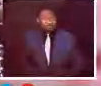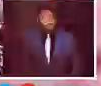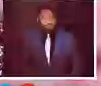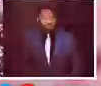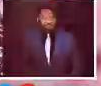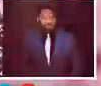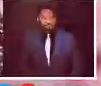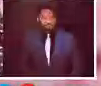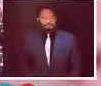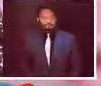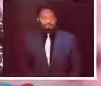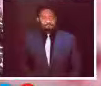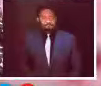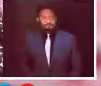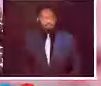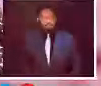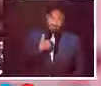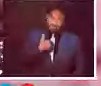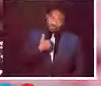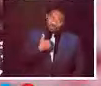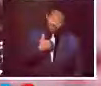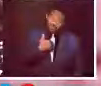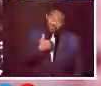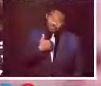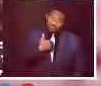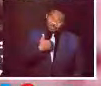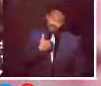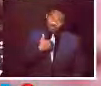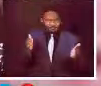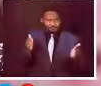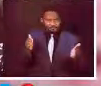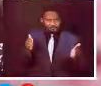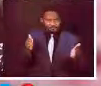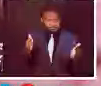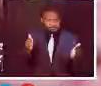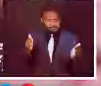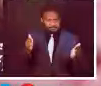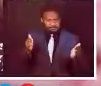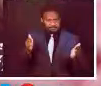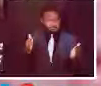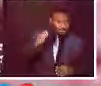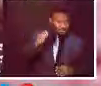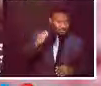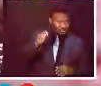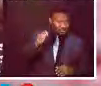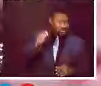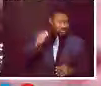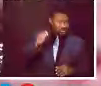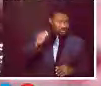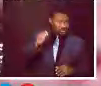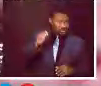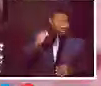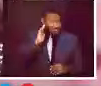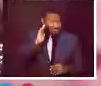plead that we show transparency. Our friends should look at posterity. They should look at tomorrow. Look